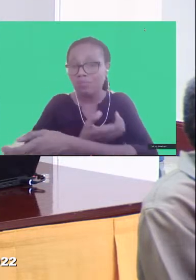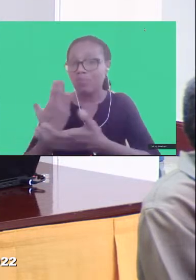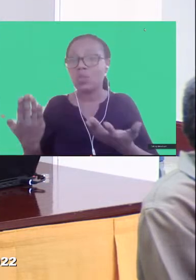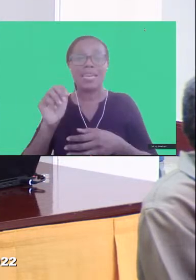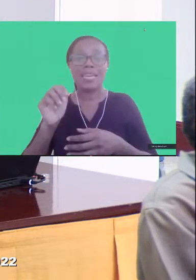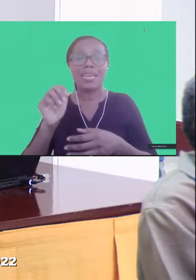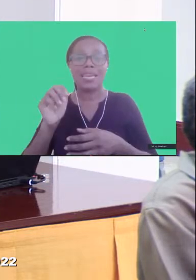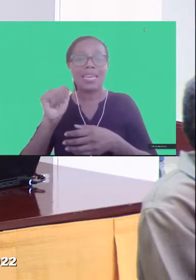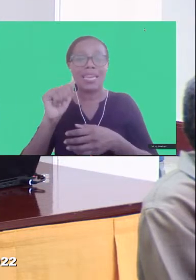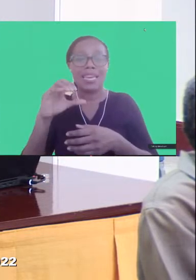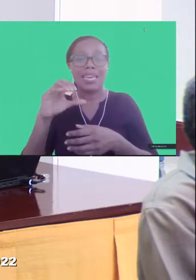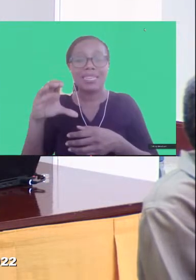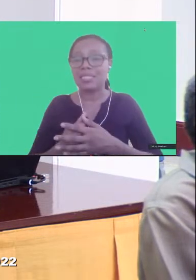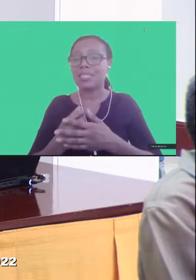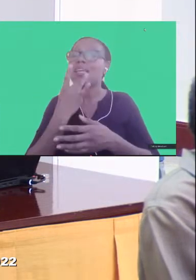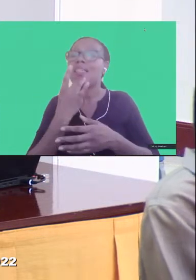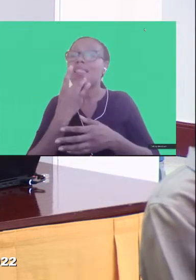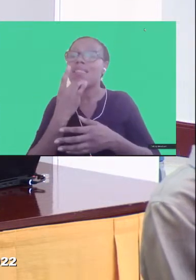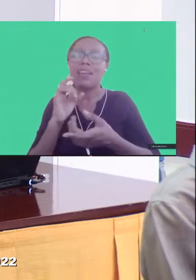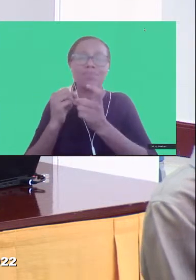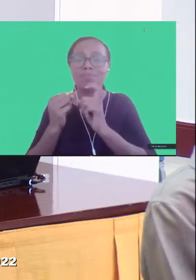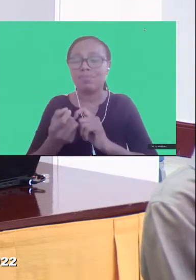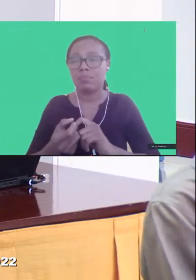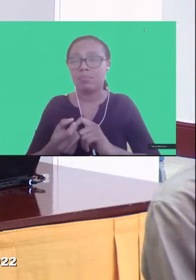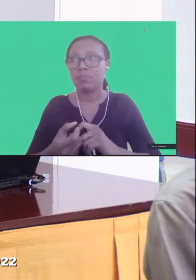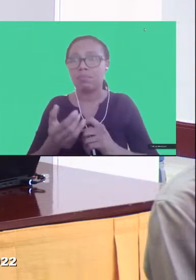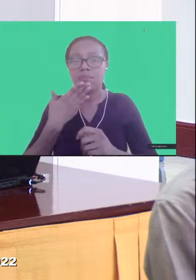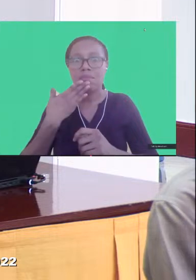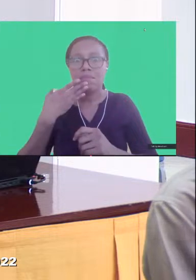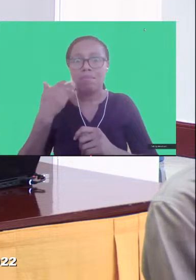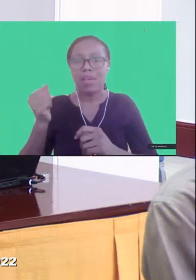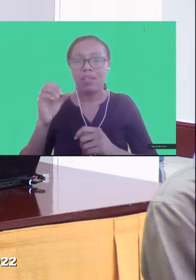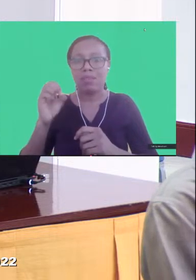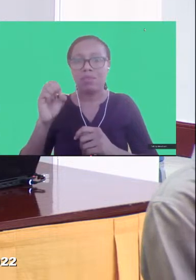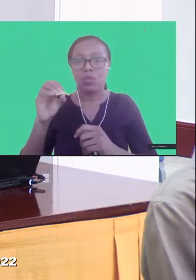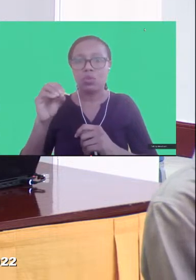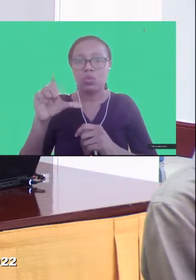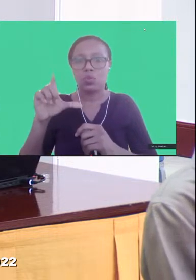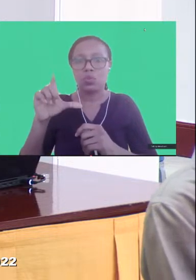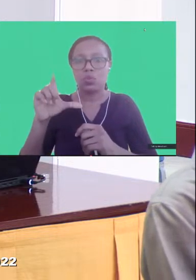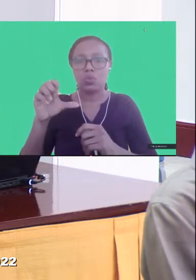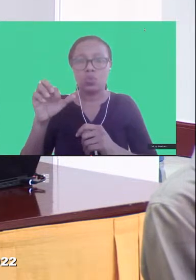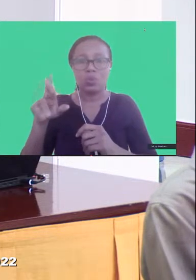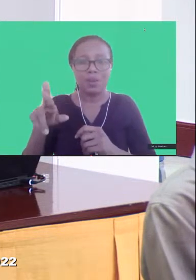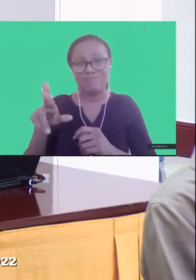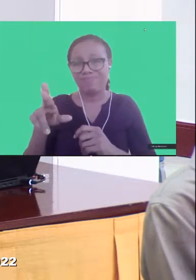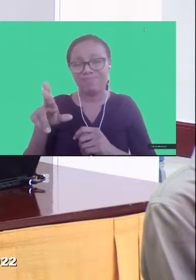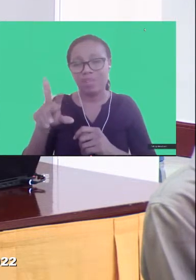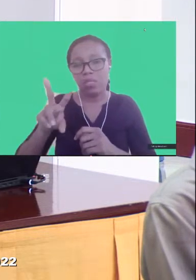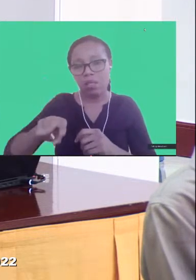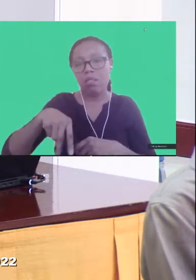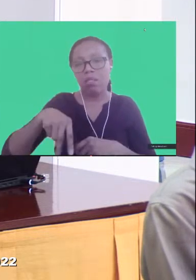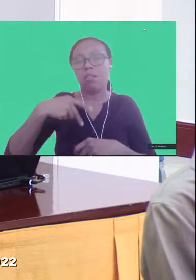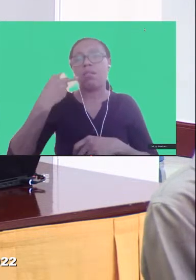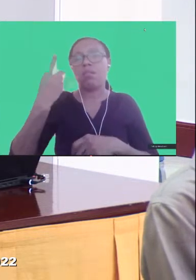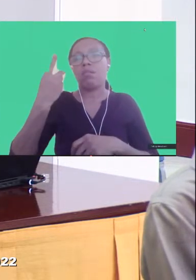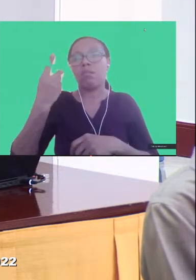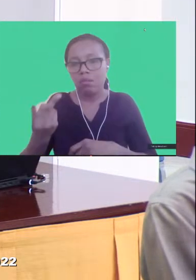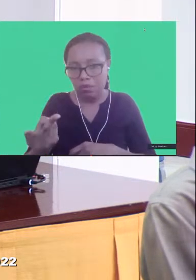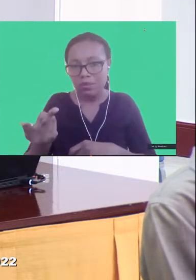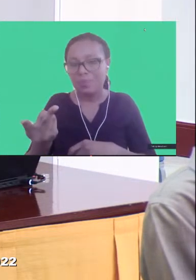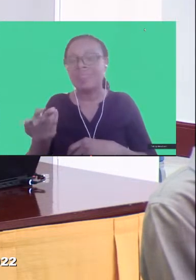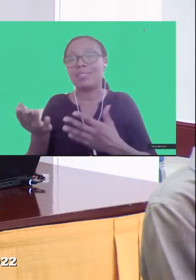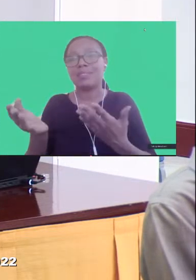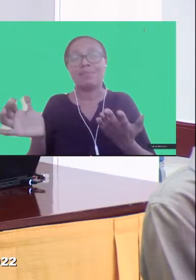And then and the flip side is also, we've also recognized that also occurs. So we need to have these pre-feasibility work